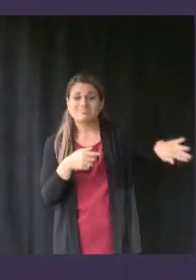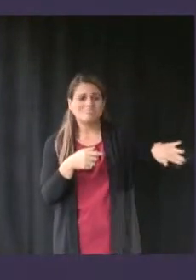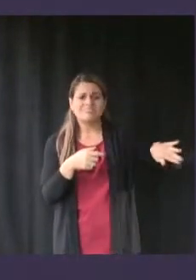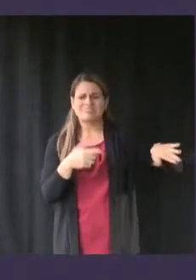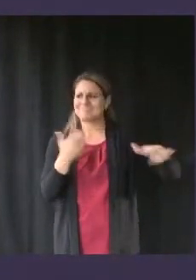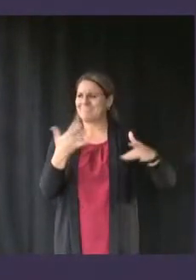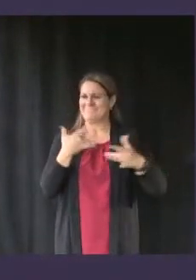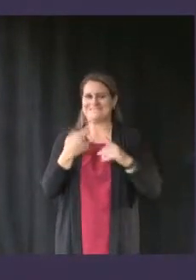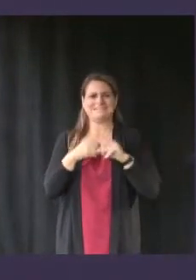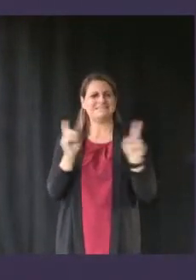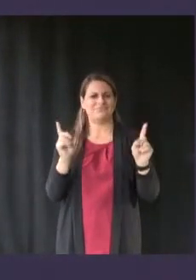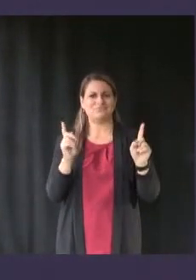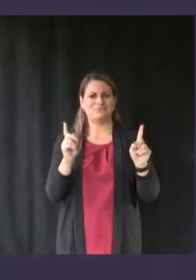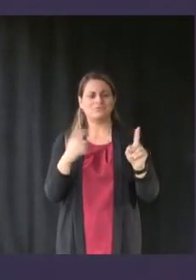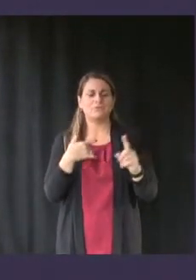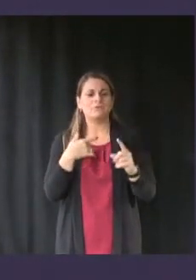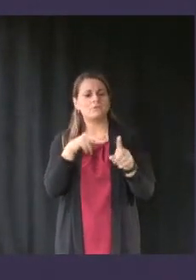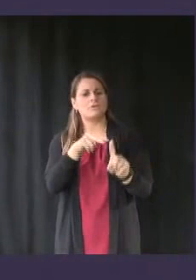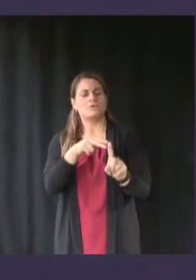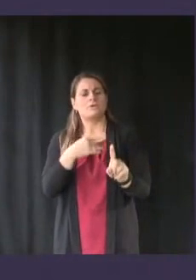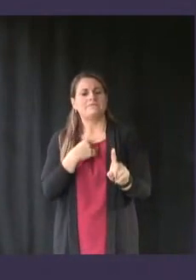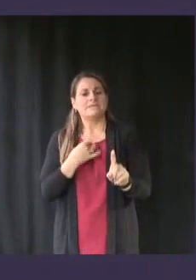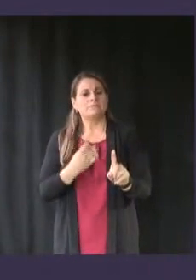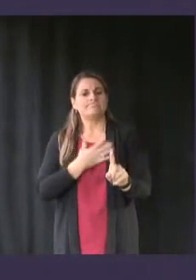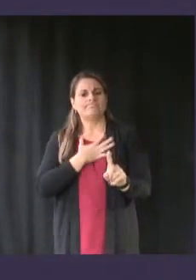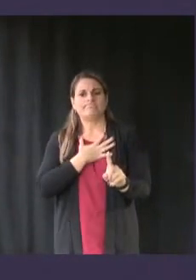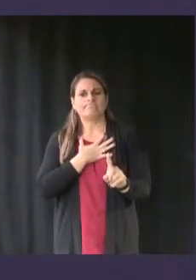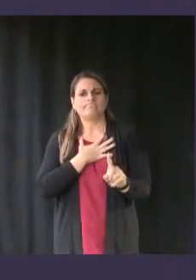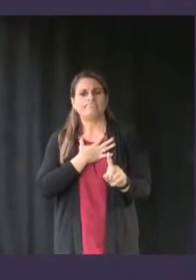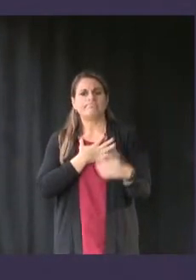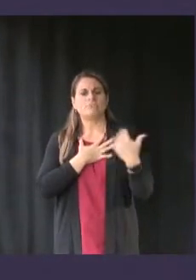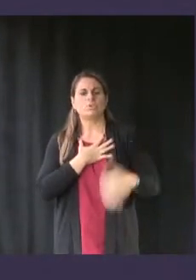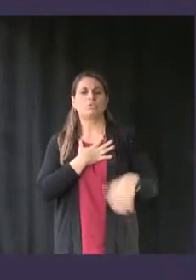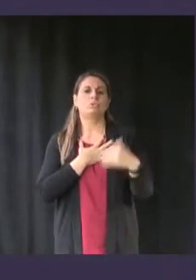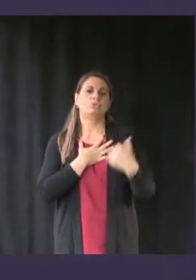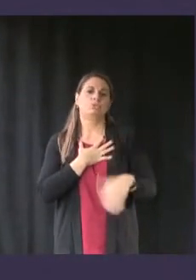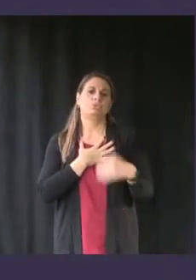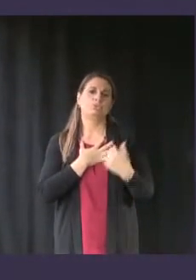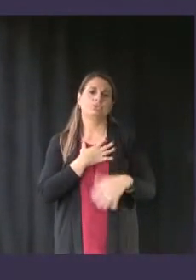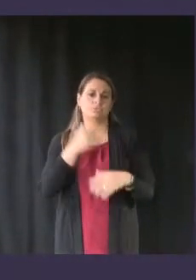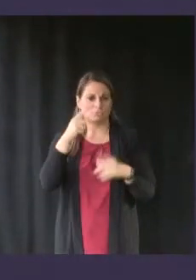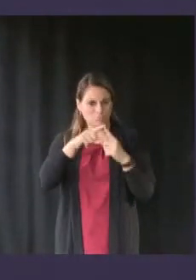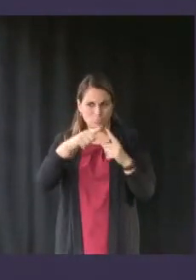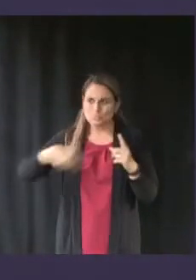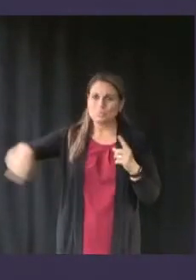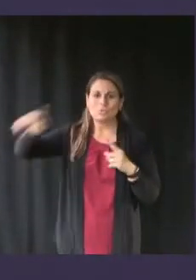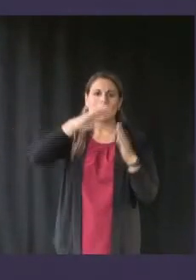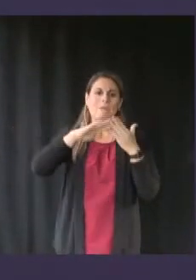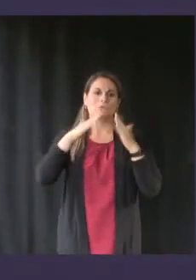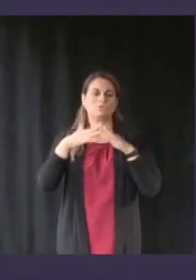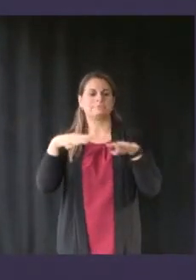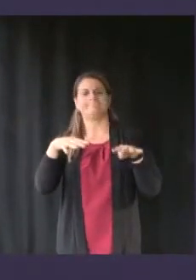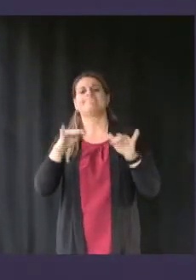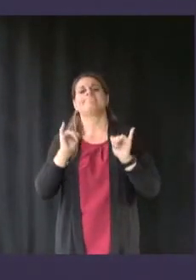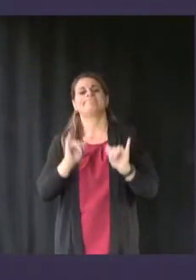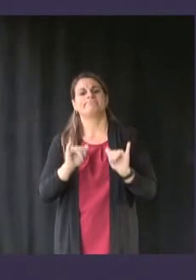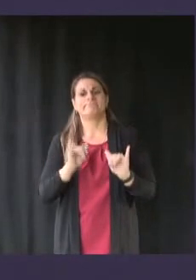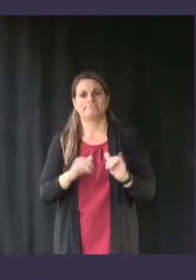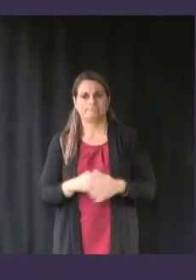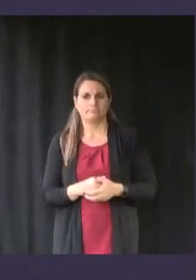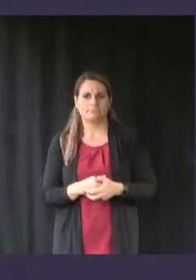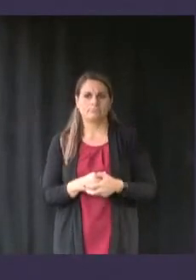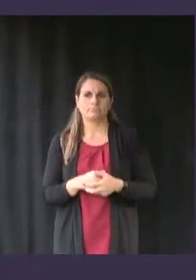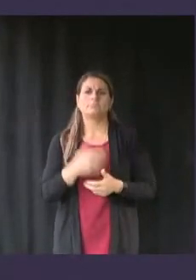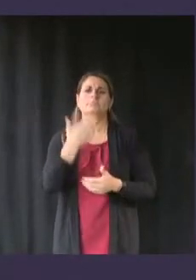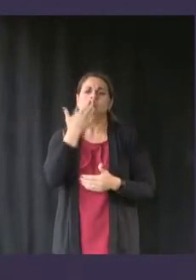rights come directly home to all of us. Thank you for your contributions to our state on countless occasions, and thank you for reminding all of us to